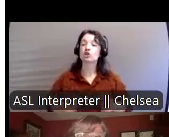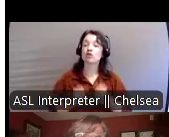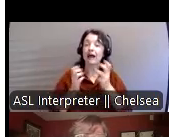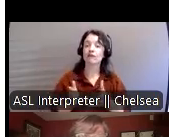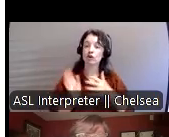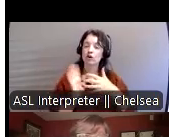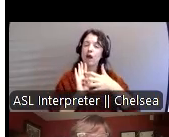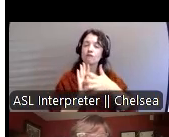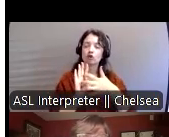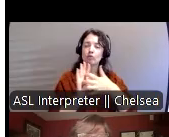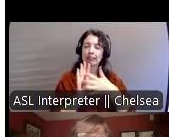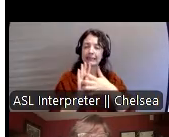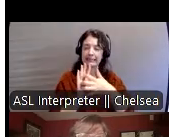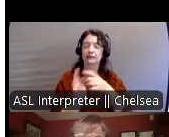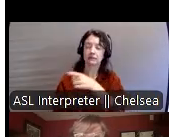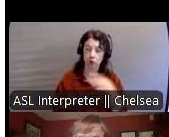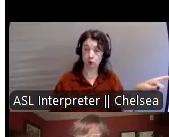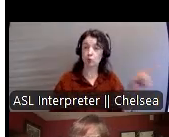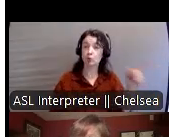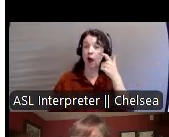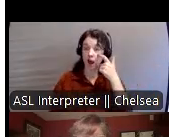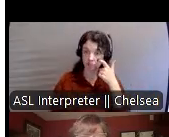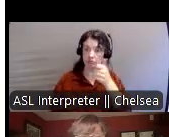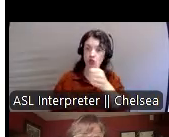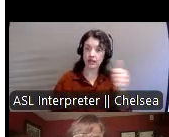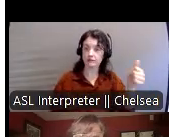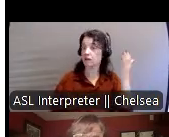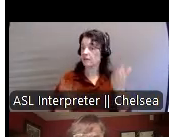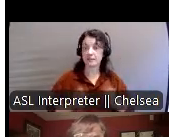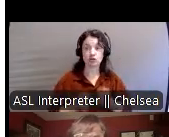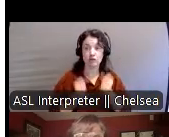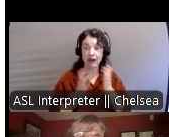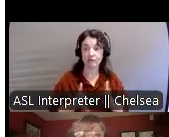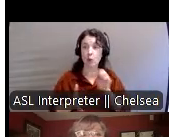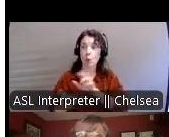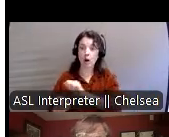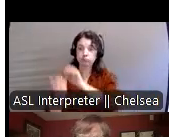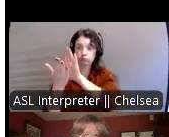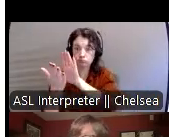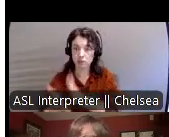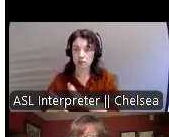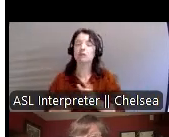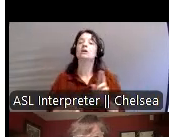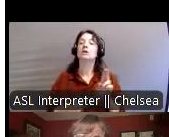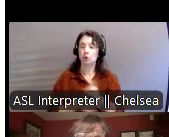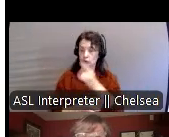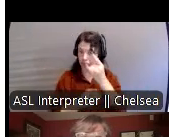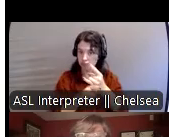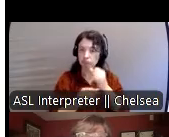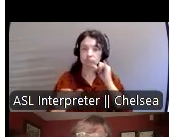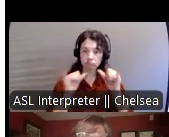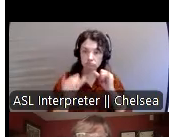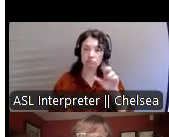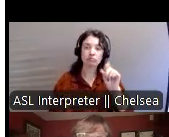workers, many of you have seen that, be it survivors or perpetrators, do use alcohol and/or drugs as